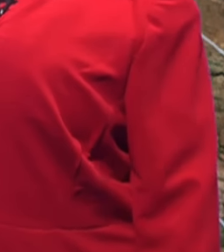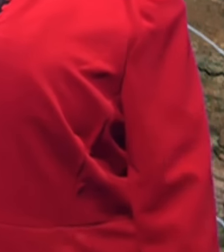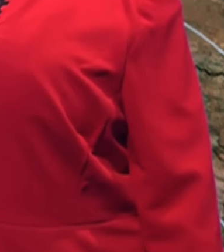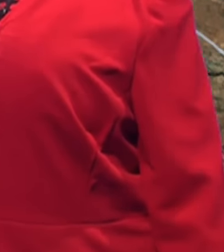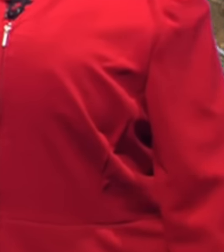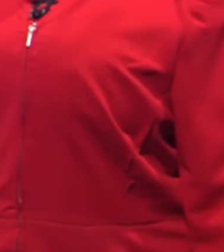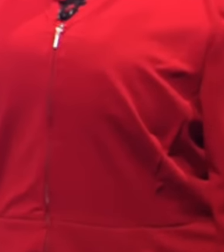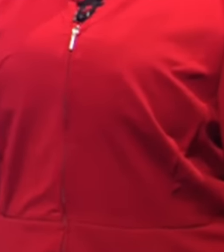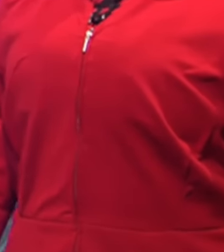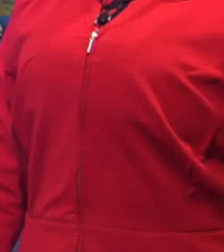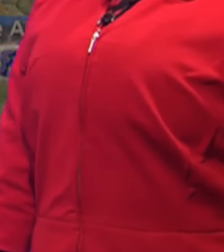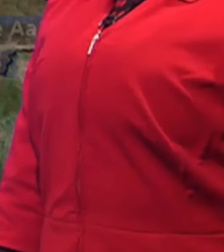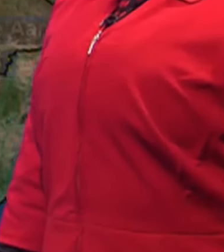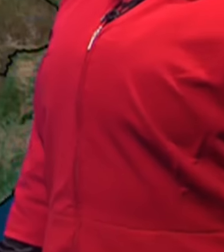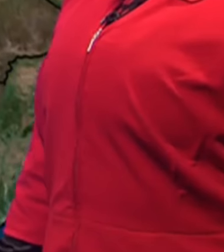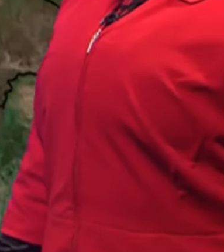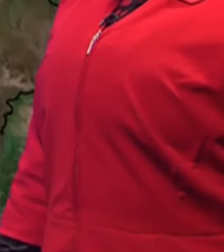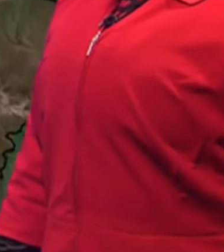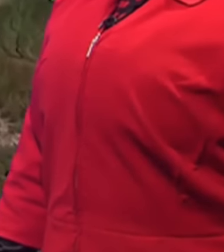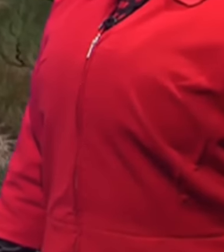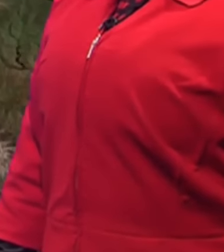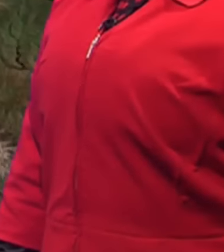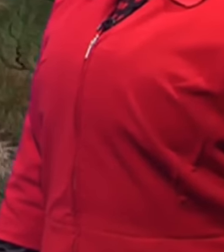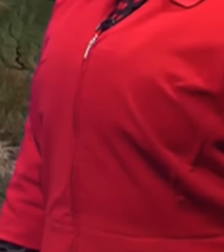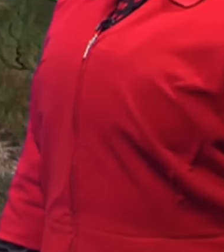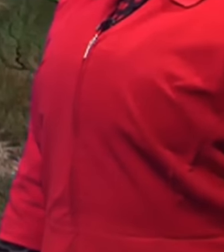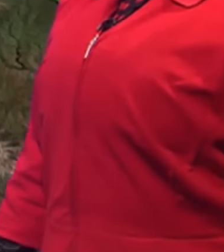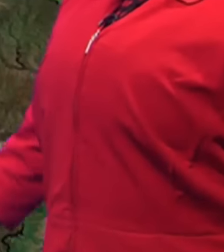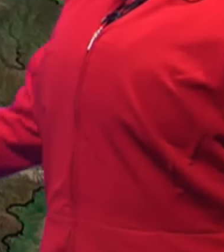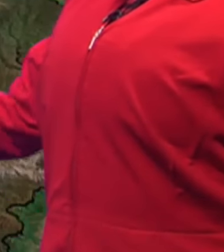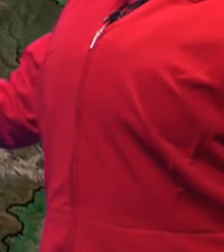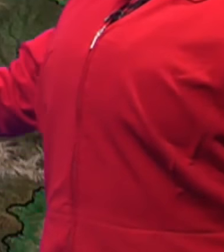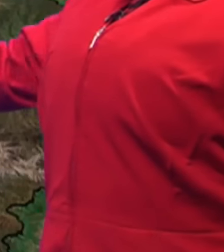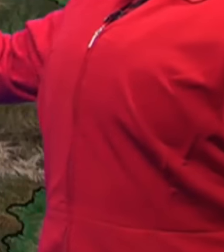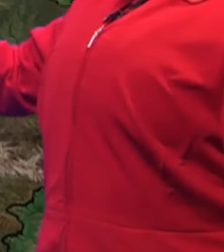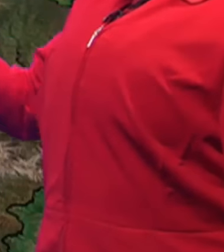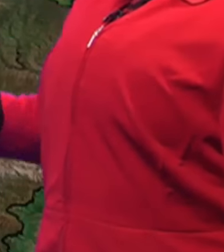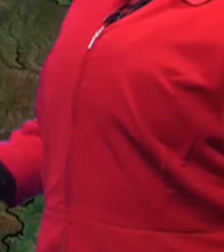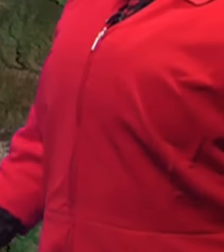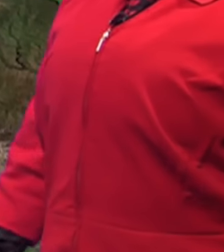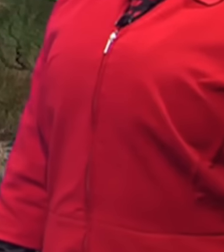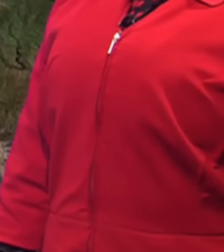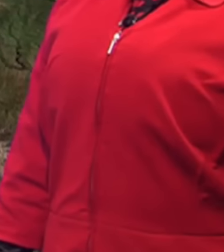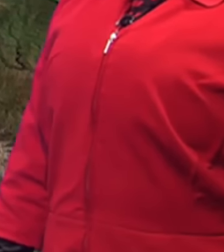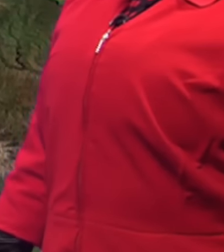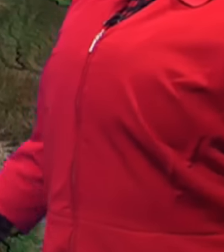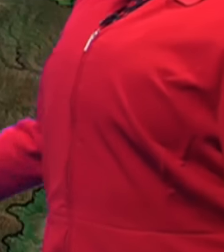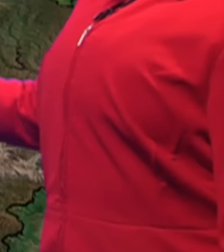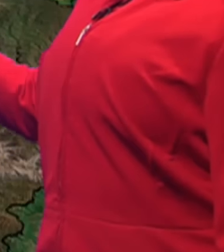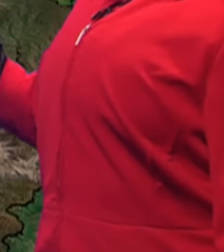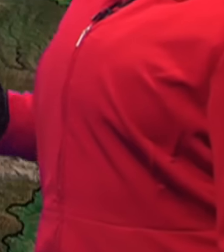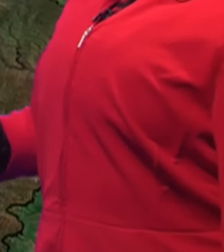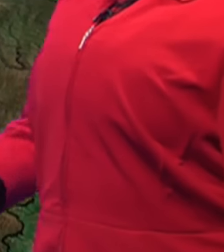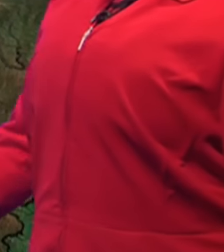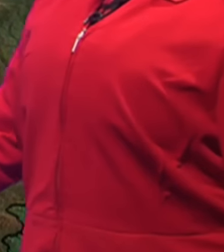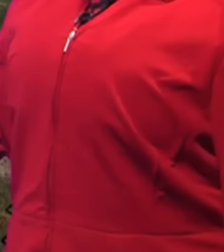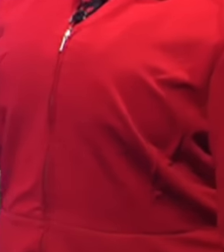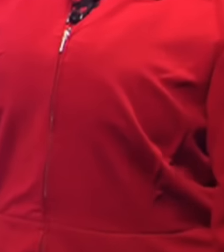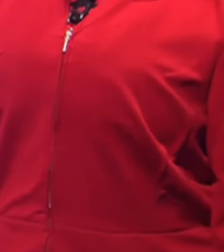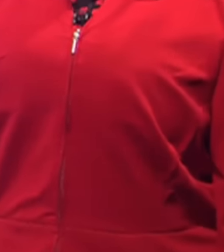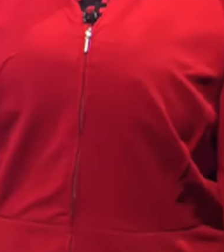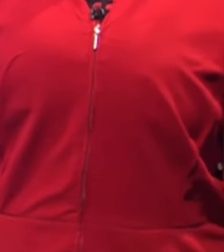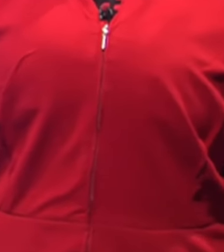gona Calvinia ka tše masometharo re lebelela go provinceng ya Freestata go sasa dipula di sa le gona Sasolburg ka tše masomepedi seswai Frankfurt re